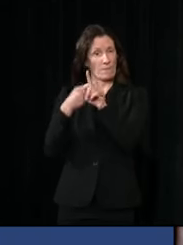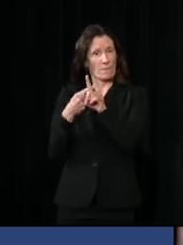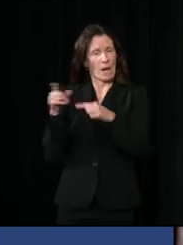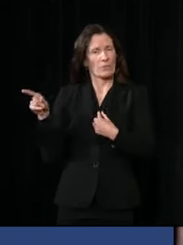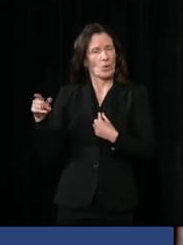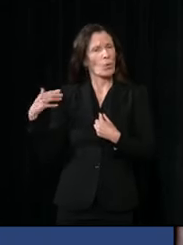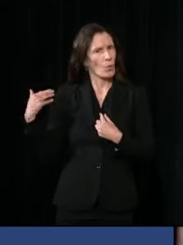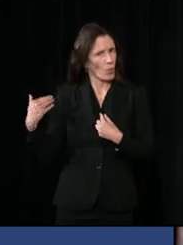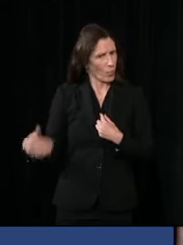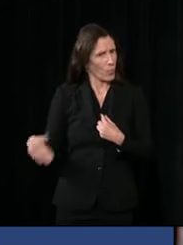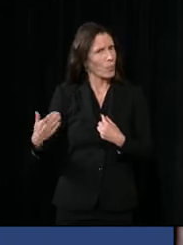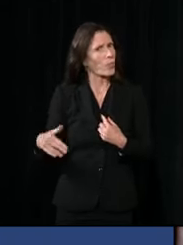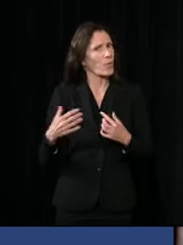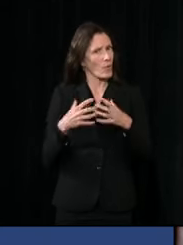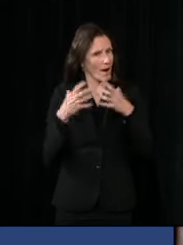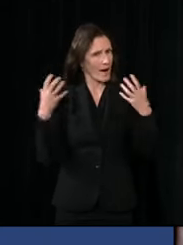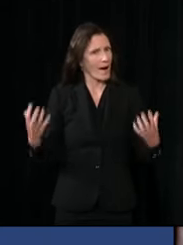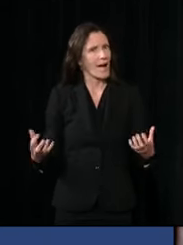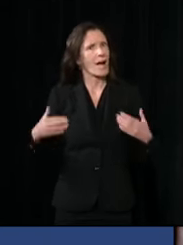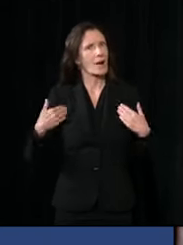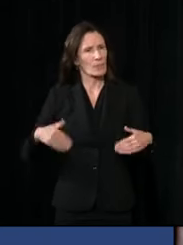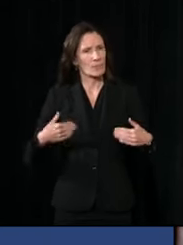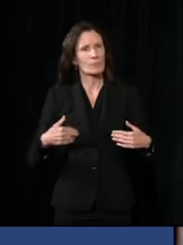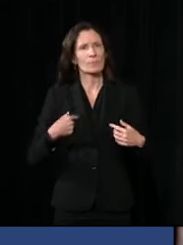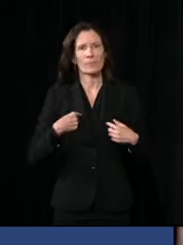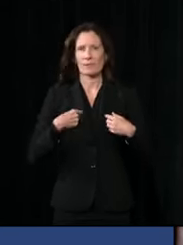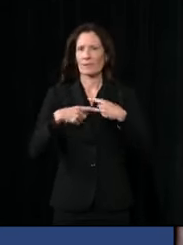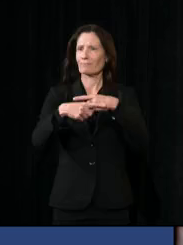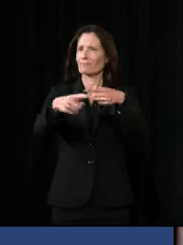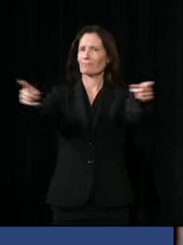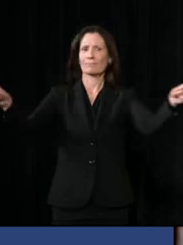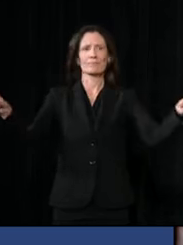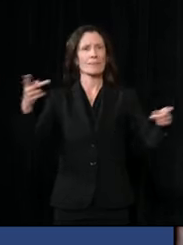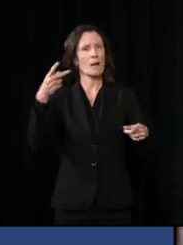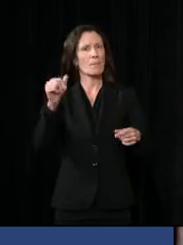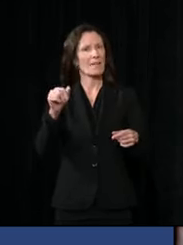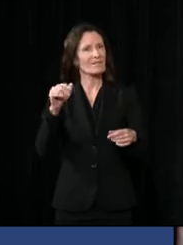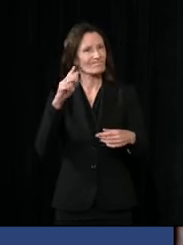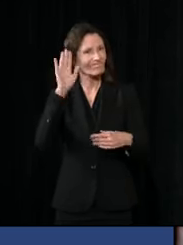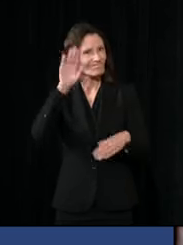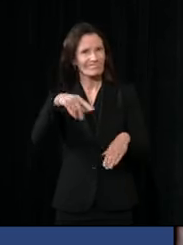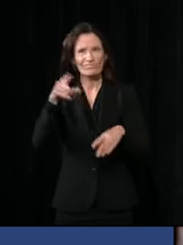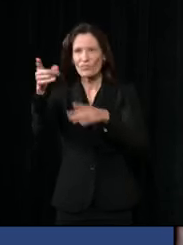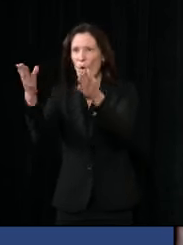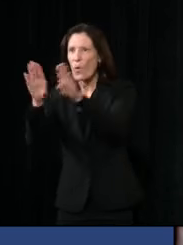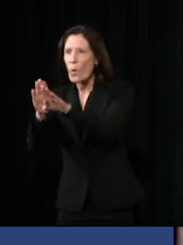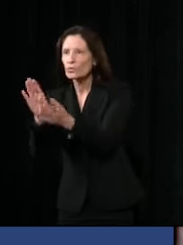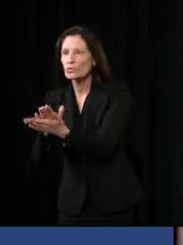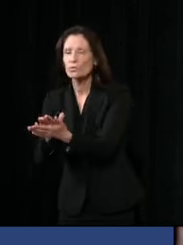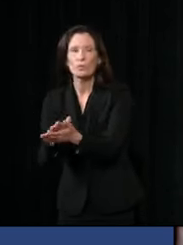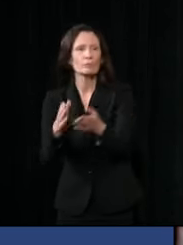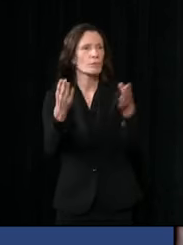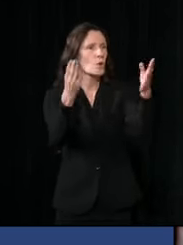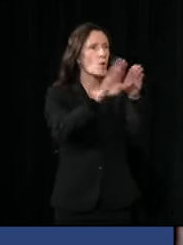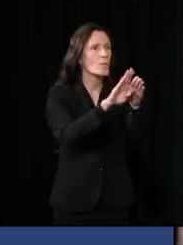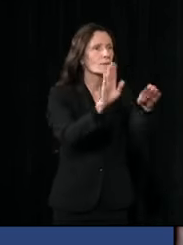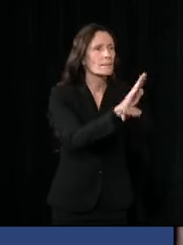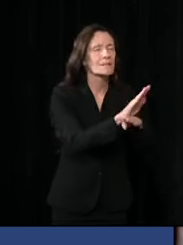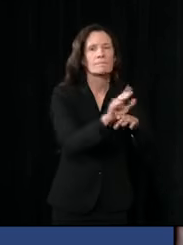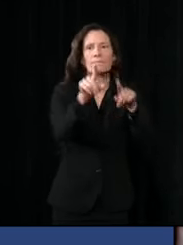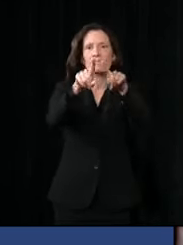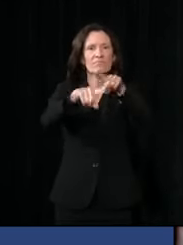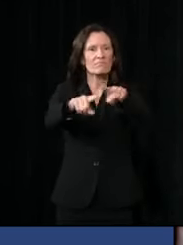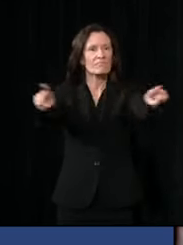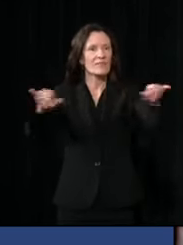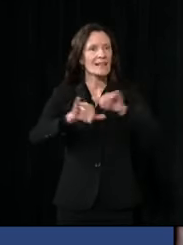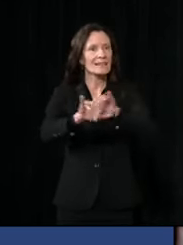and businesses, to cancel large events, to stay at home, all in an effort to simply keep our friends, our neighbors,